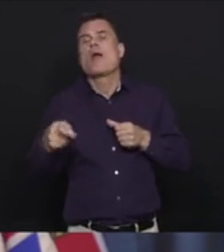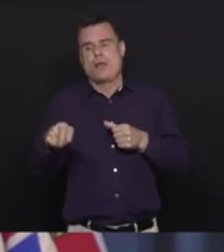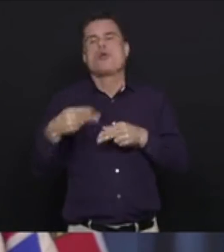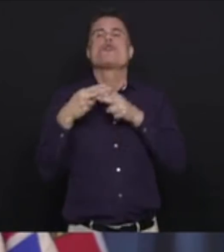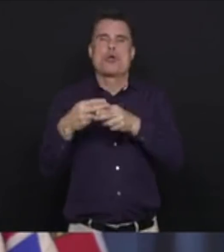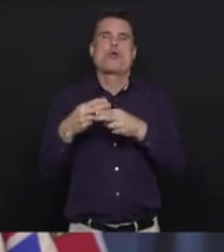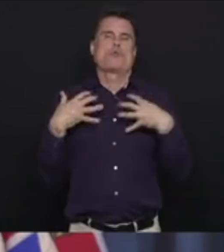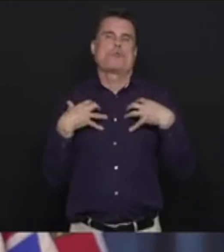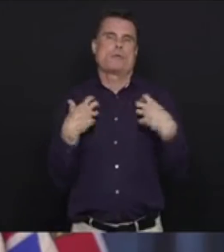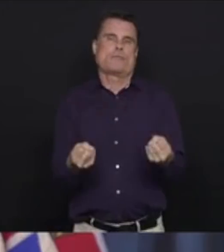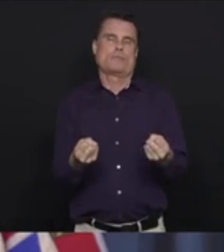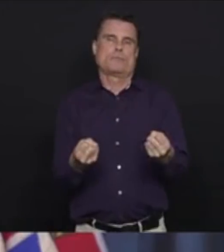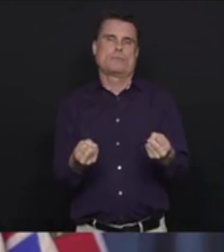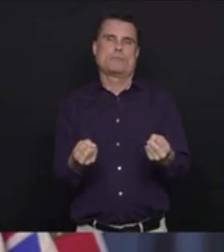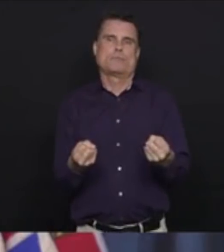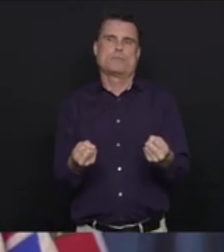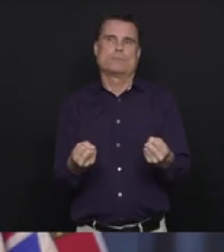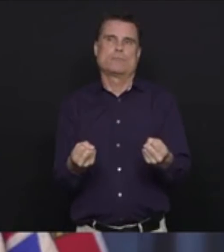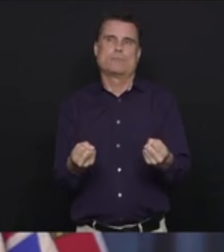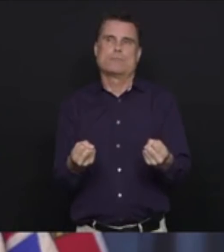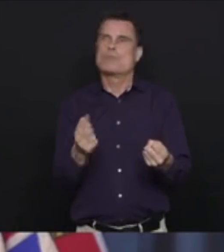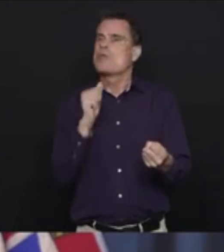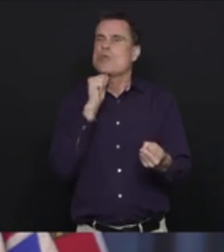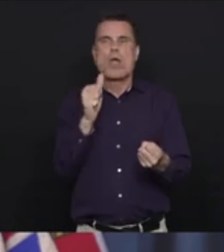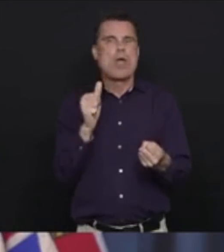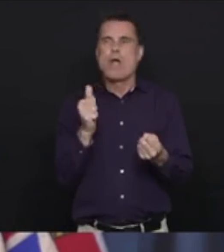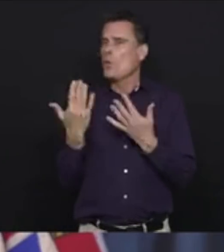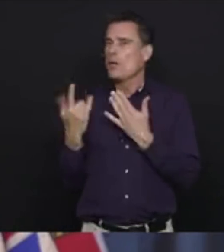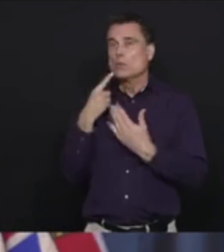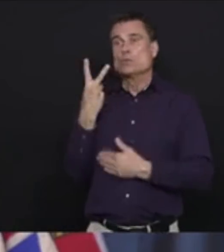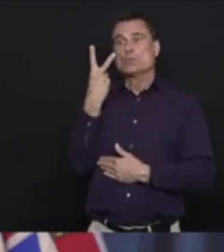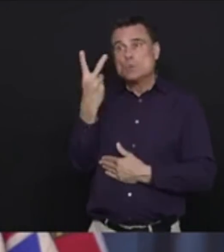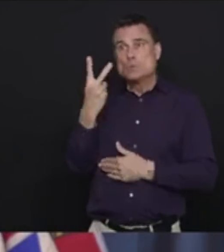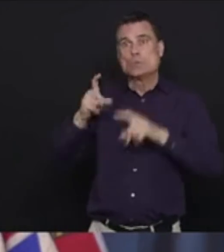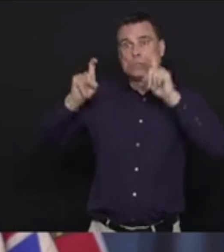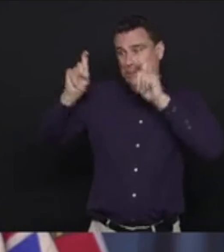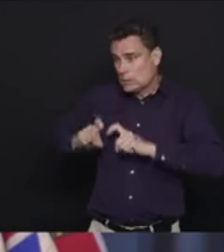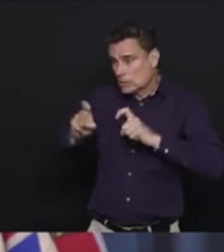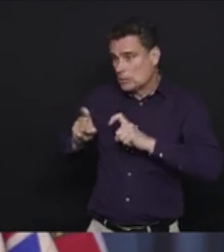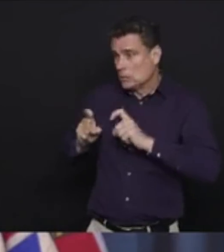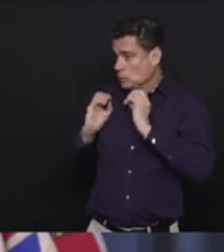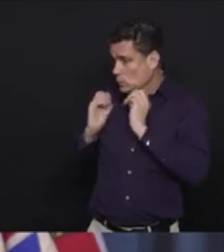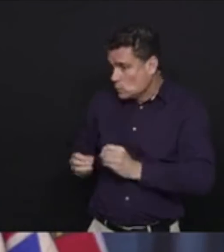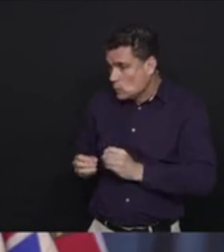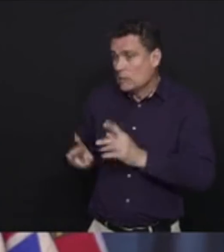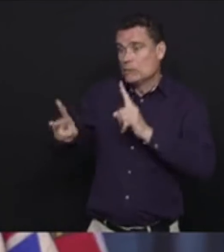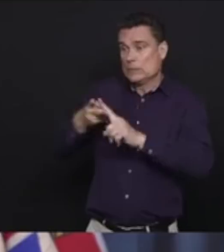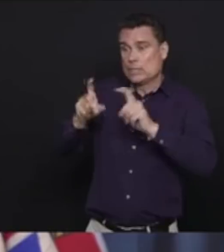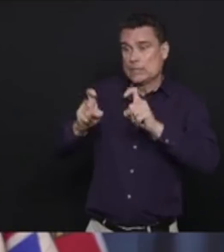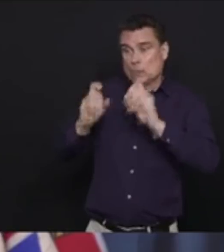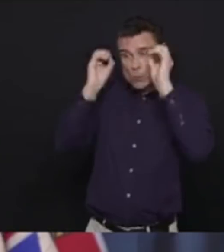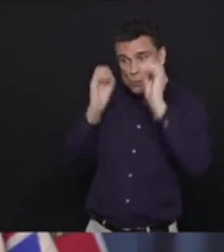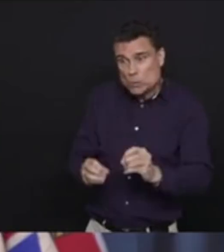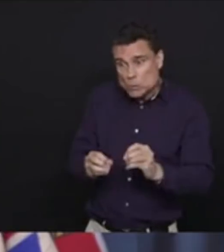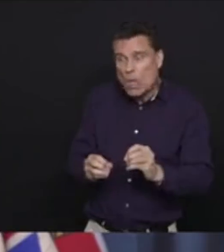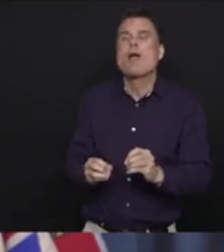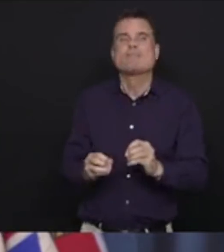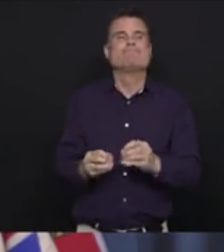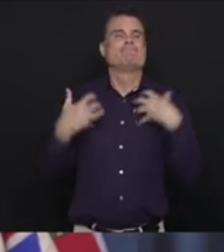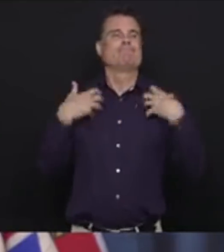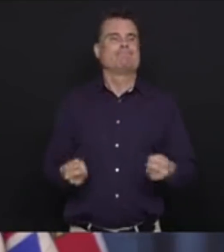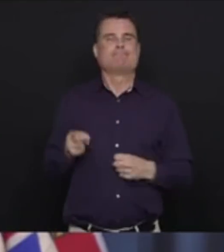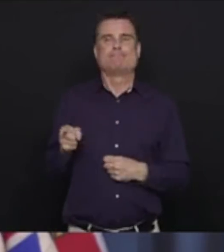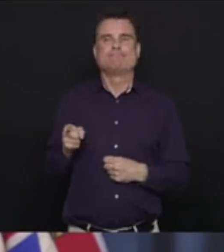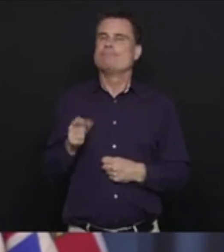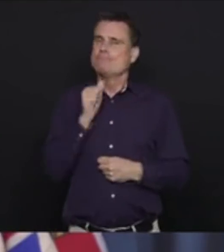has been validated around the world. It's been because of data that we've seen, particularly from Germany, Germany, which shows that after a period of time